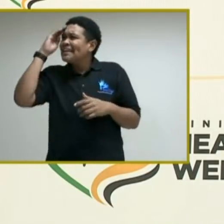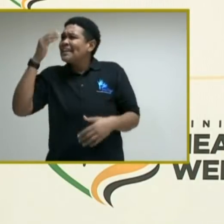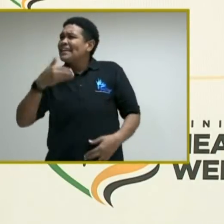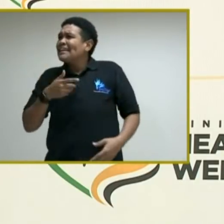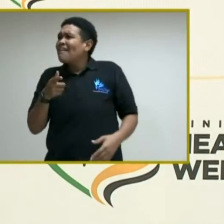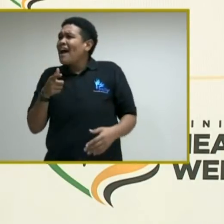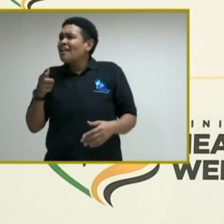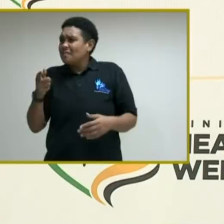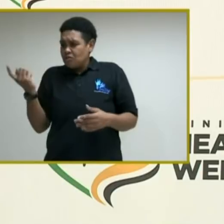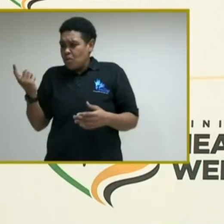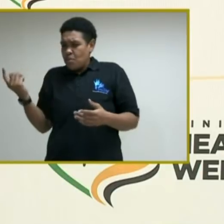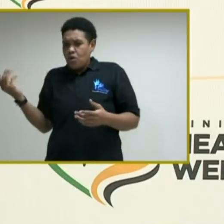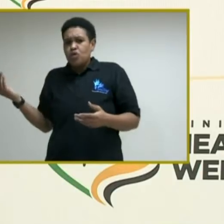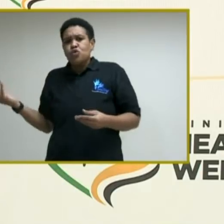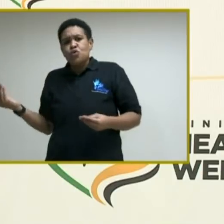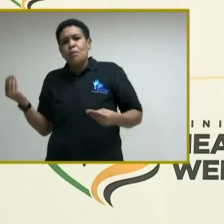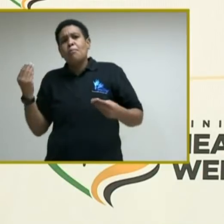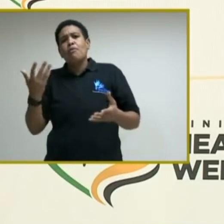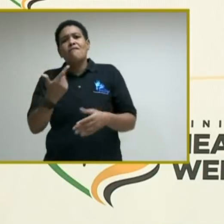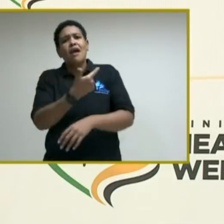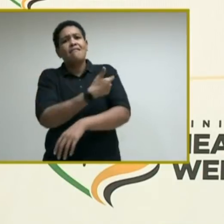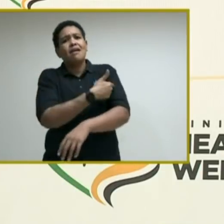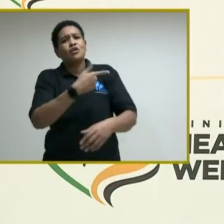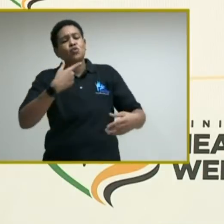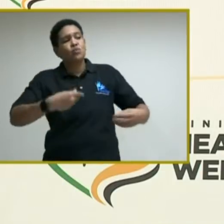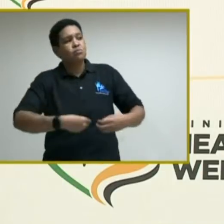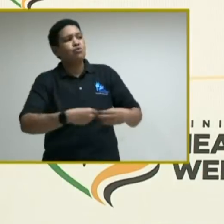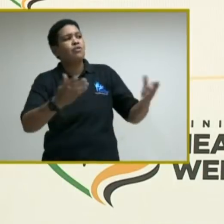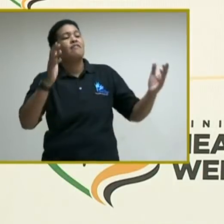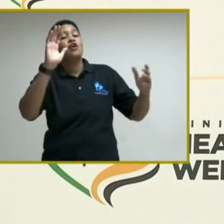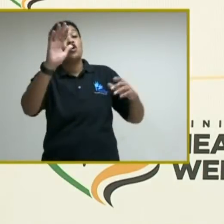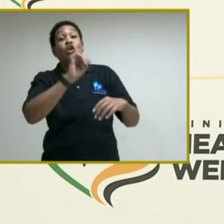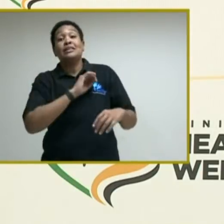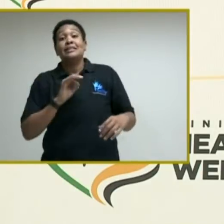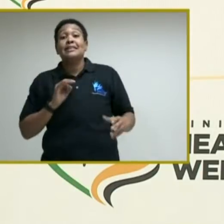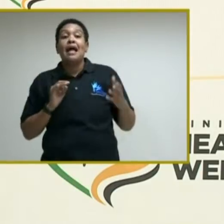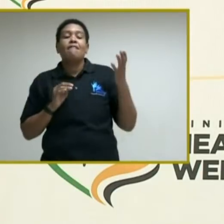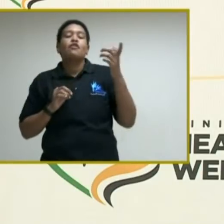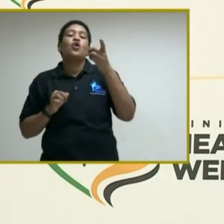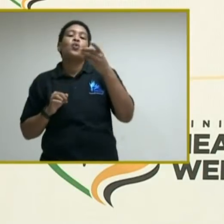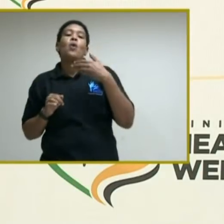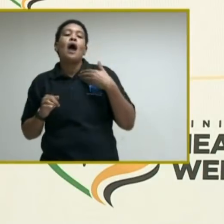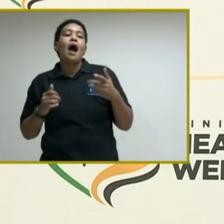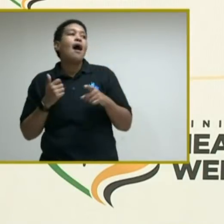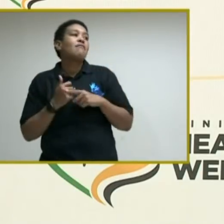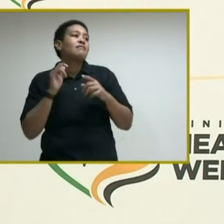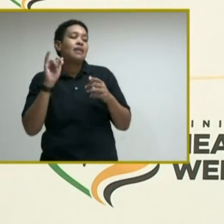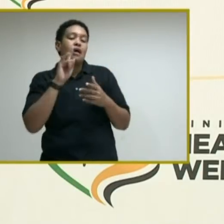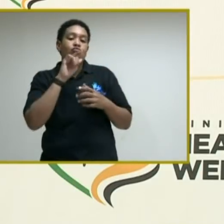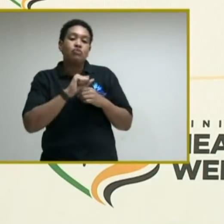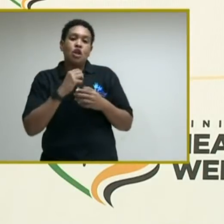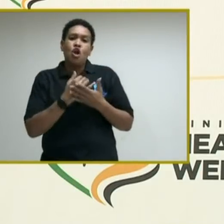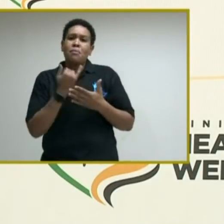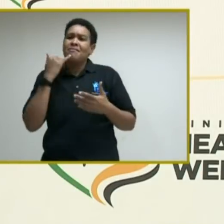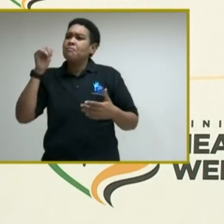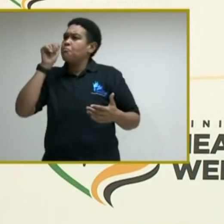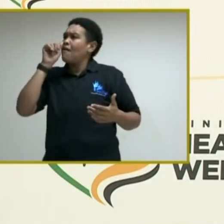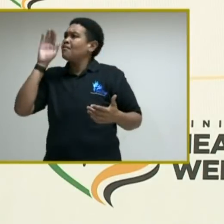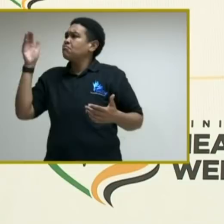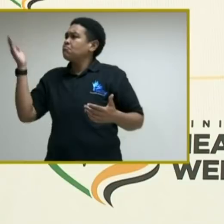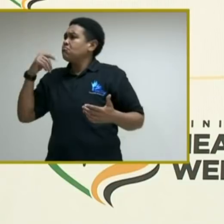a provider of vaccines to administer to your employees, you have that opportunity to